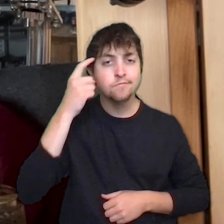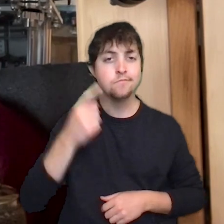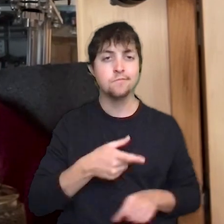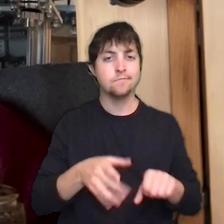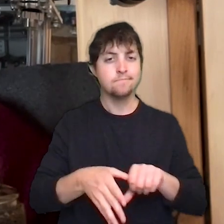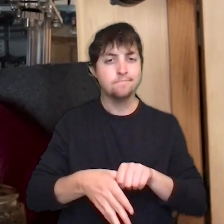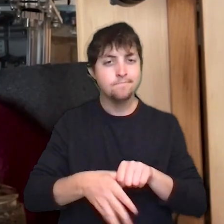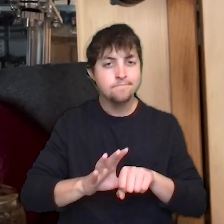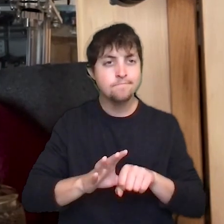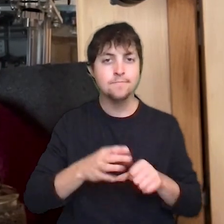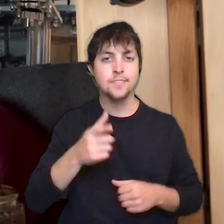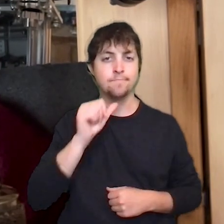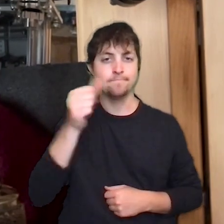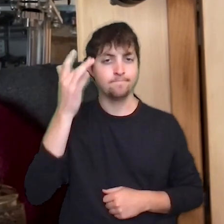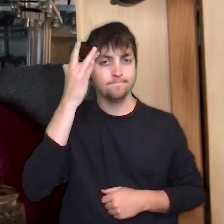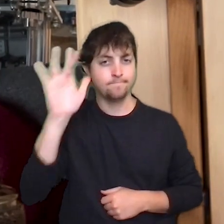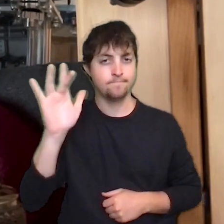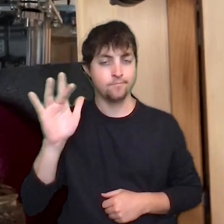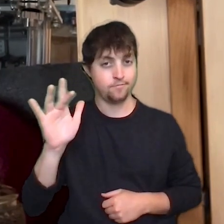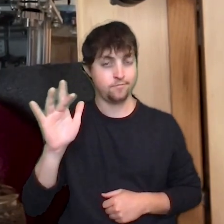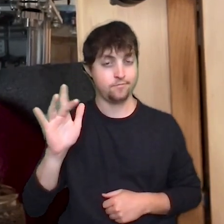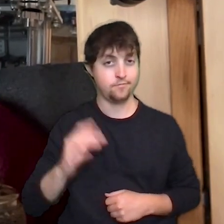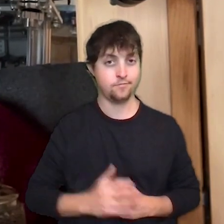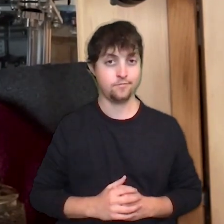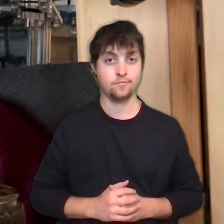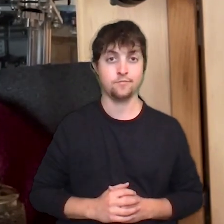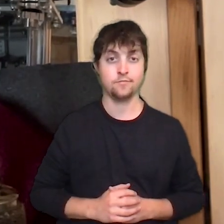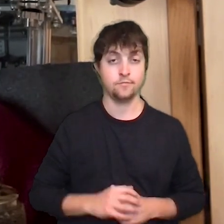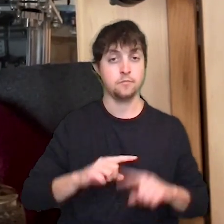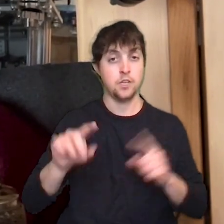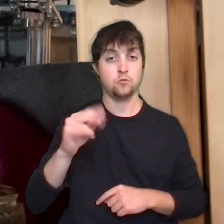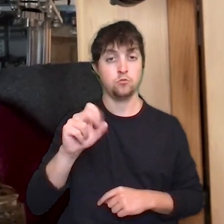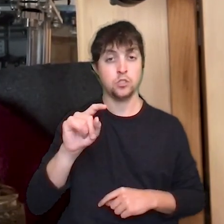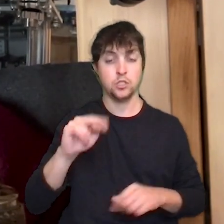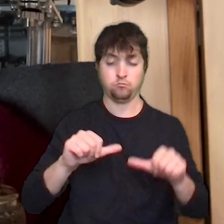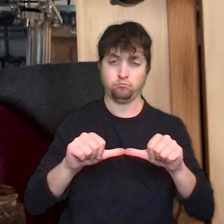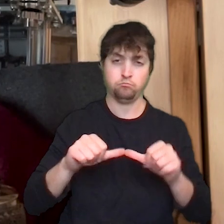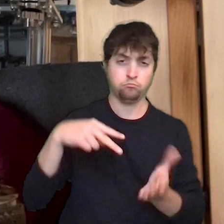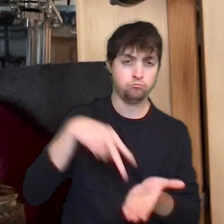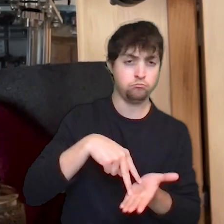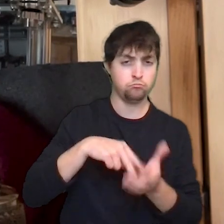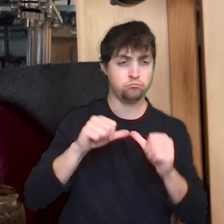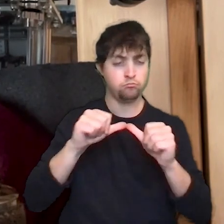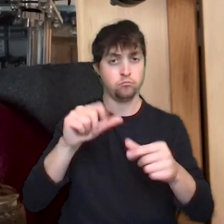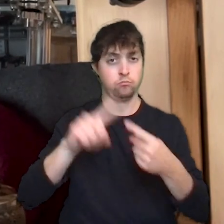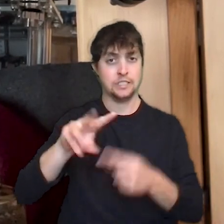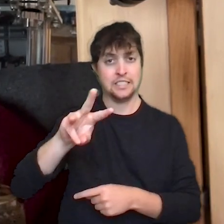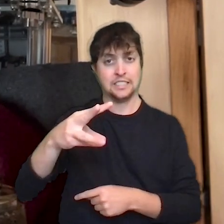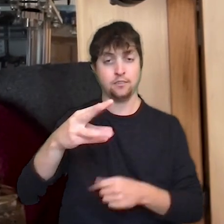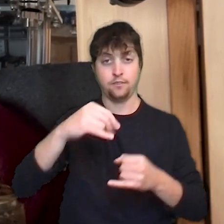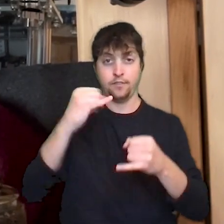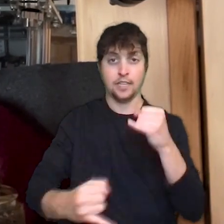feeble-minded, incompetent, an imbecile. But Justin took the stand